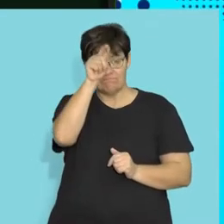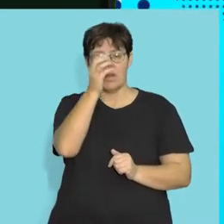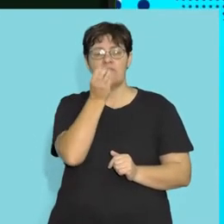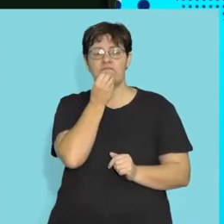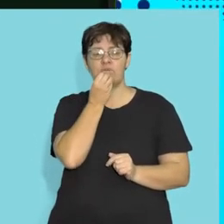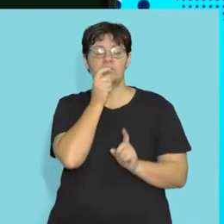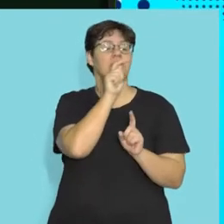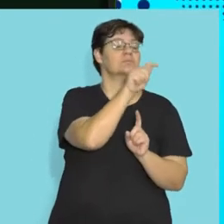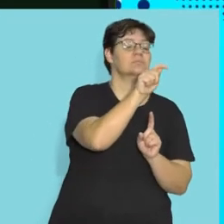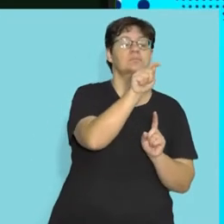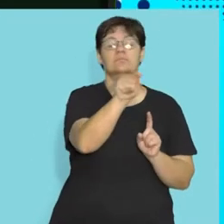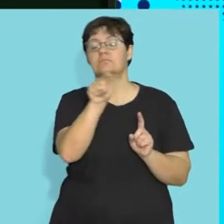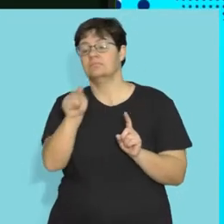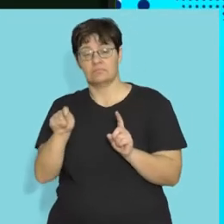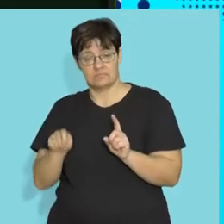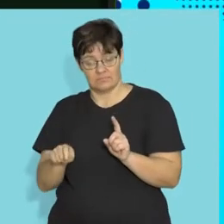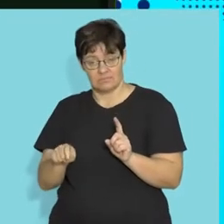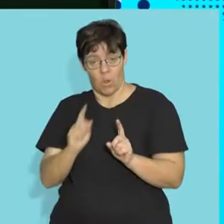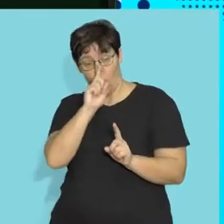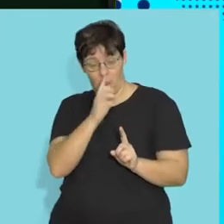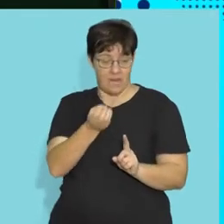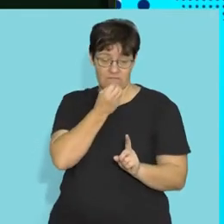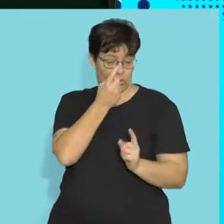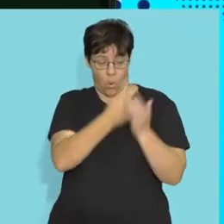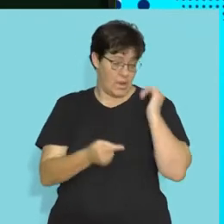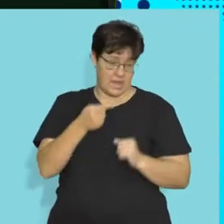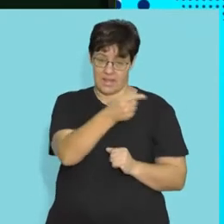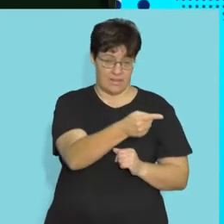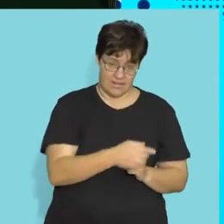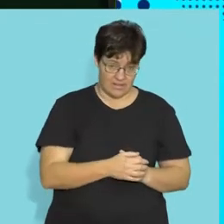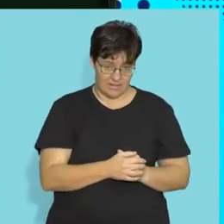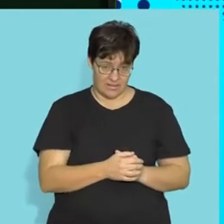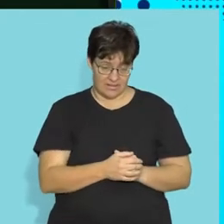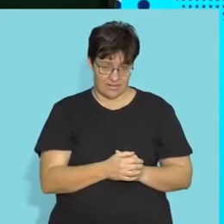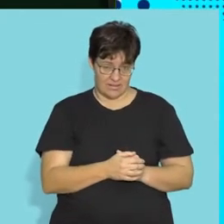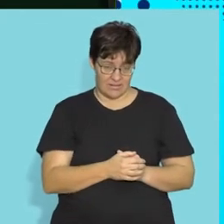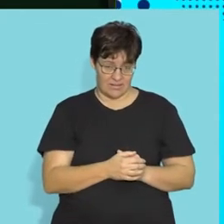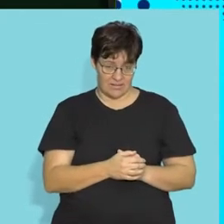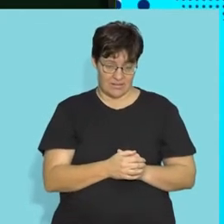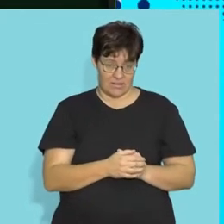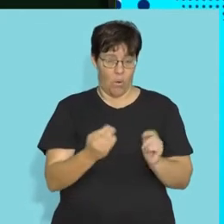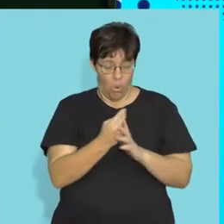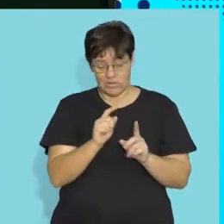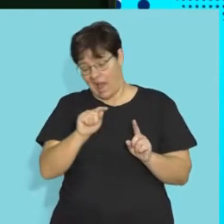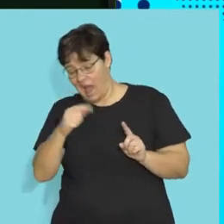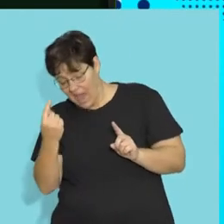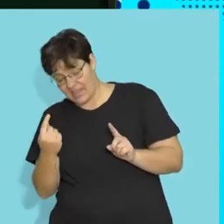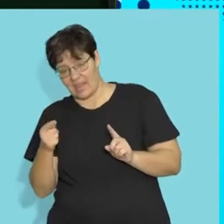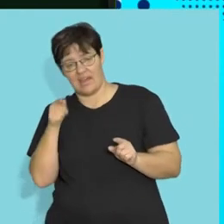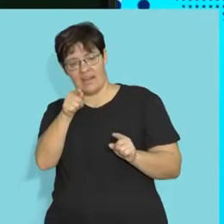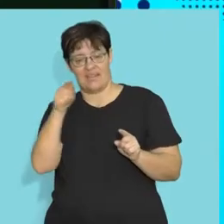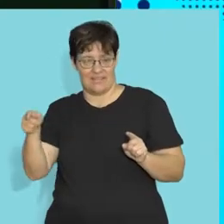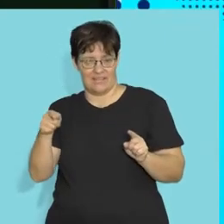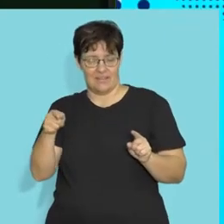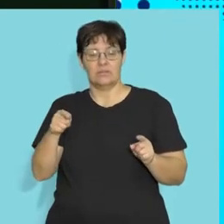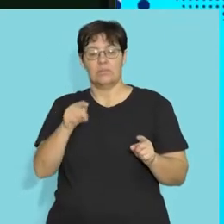feed on many different species. And so it's not linked to one linear flow of energy. So we find that the